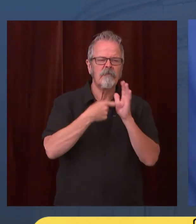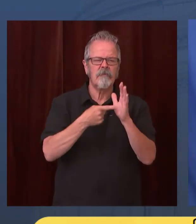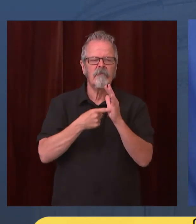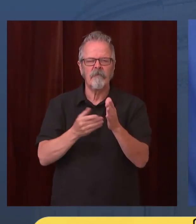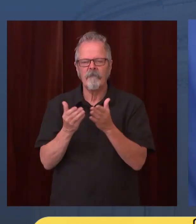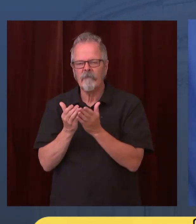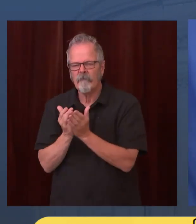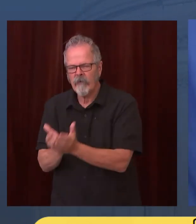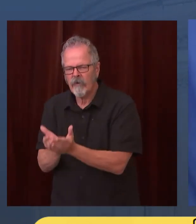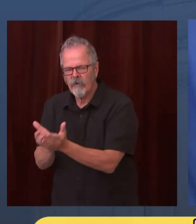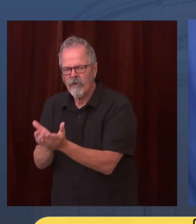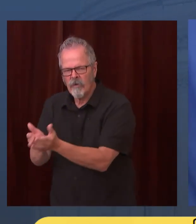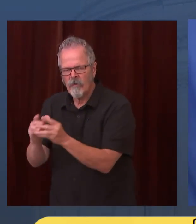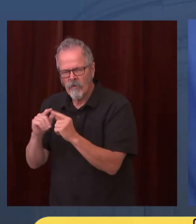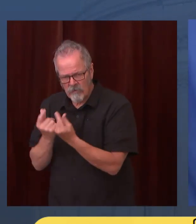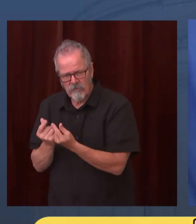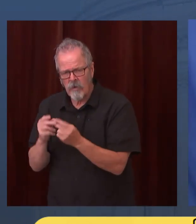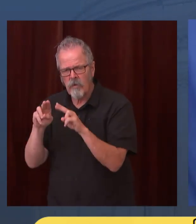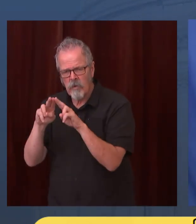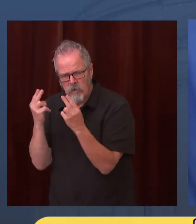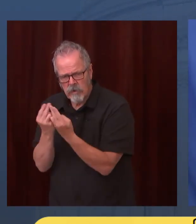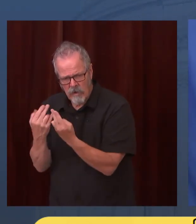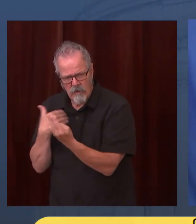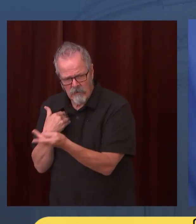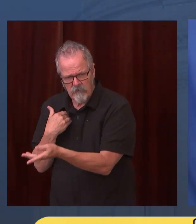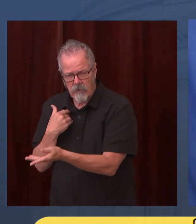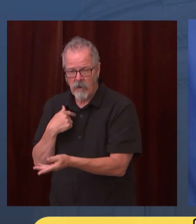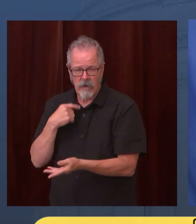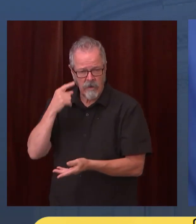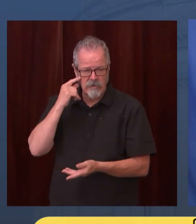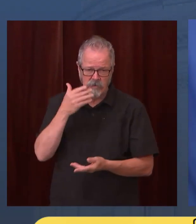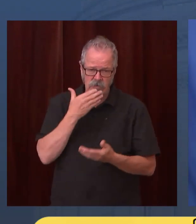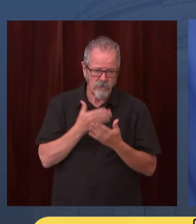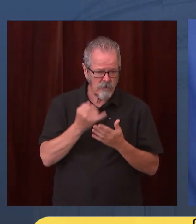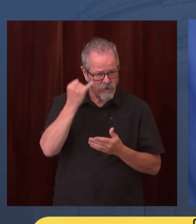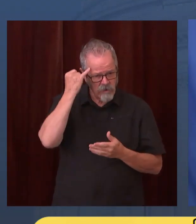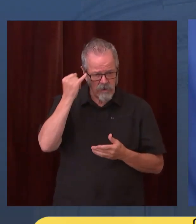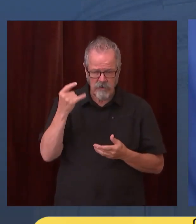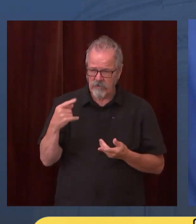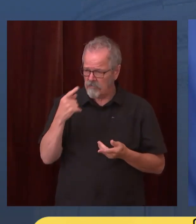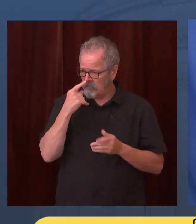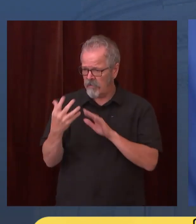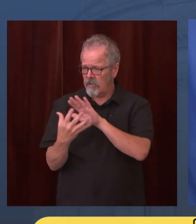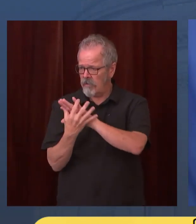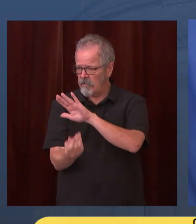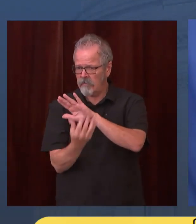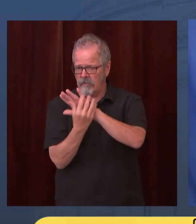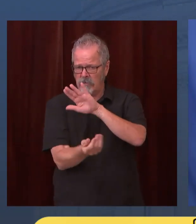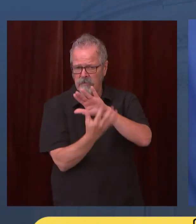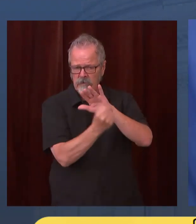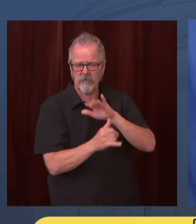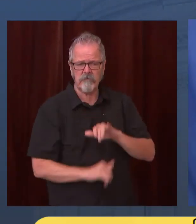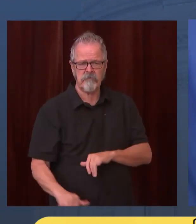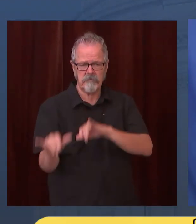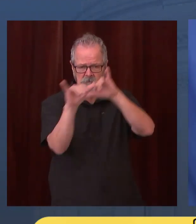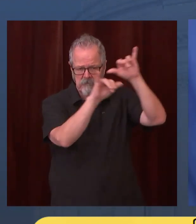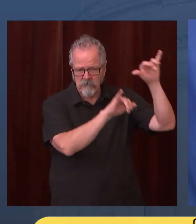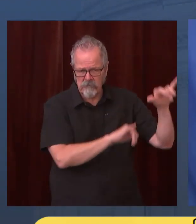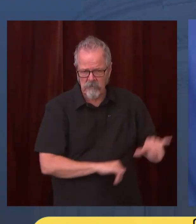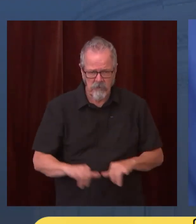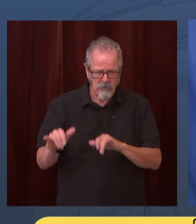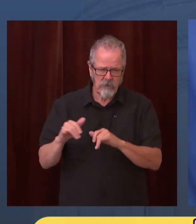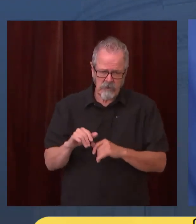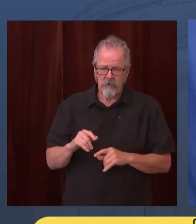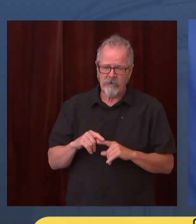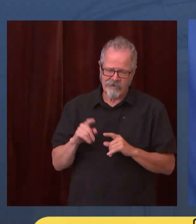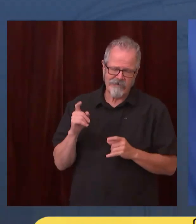succeed on that in as many situations as we can. But there does have to be bargaining negotiations with